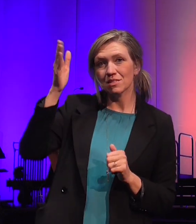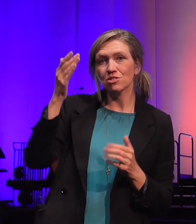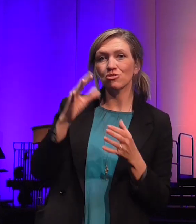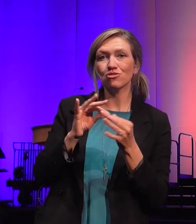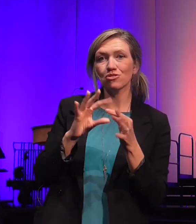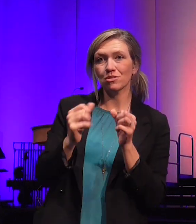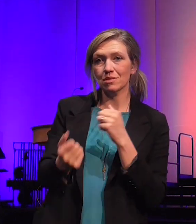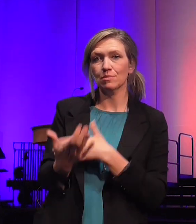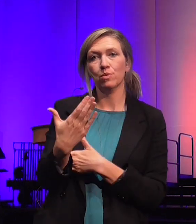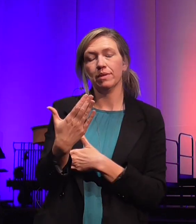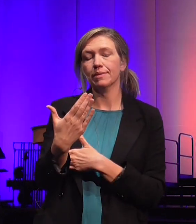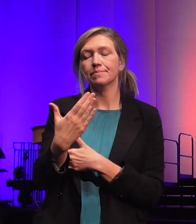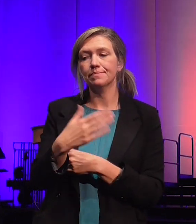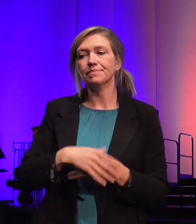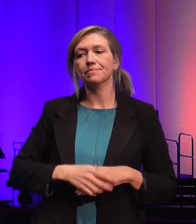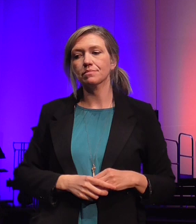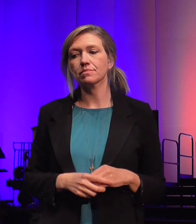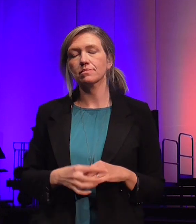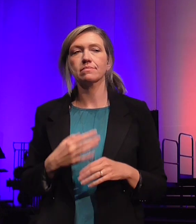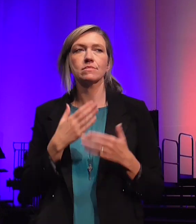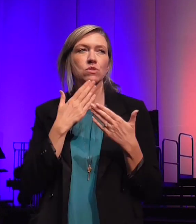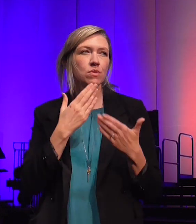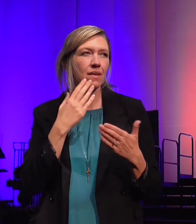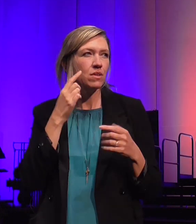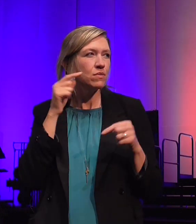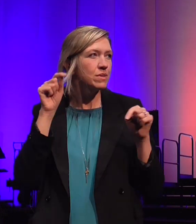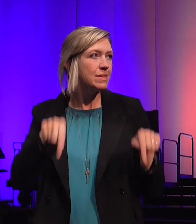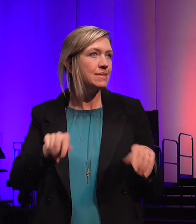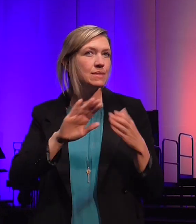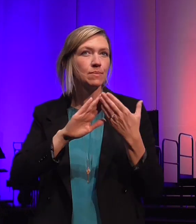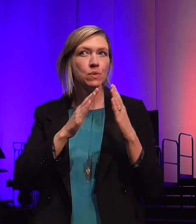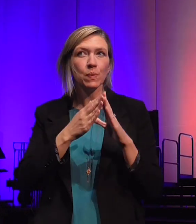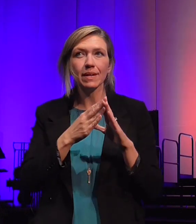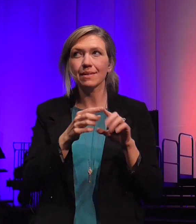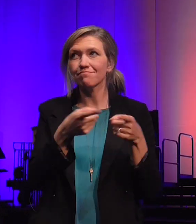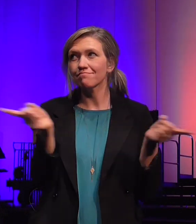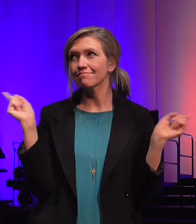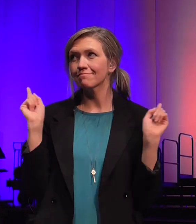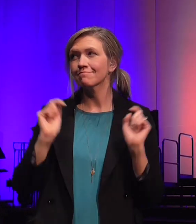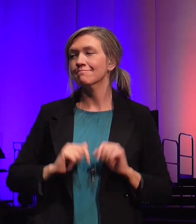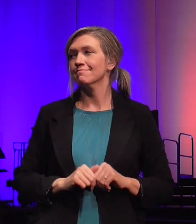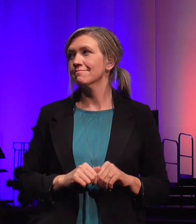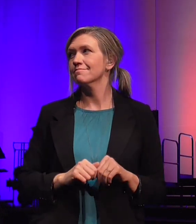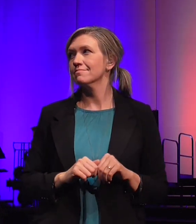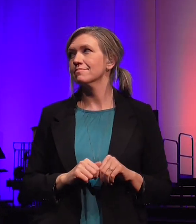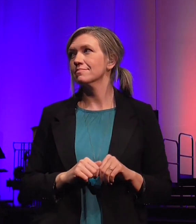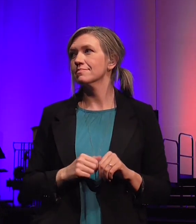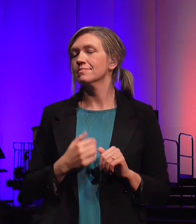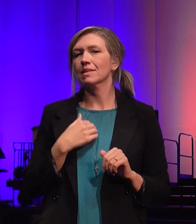Oh, I'm so grateful for this community. I know that each one of us